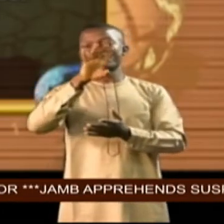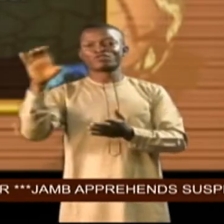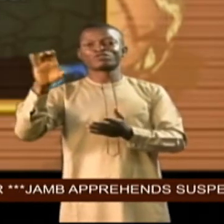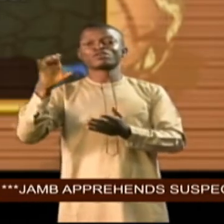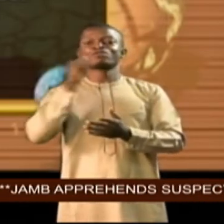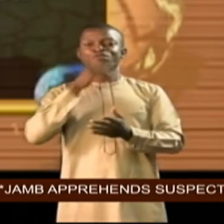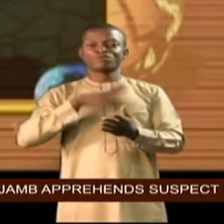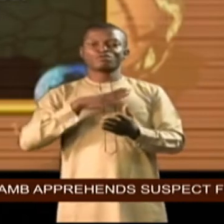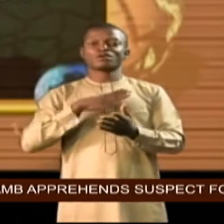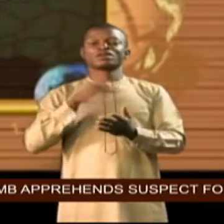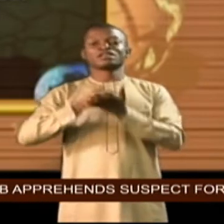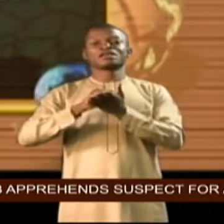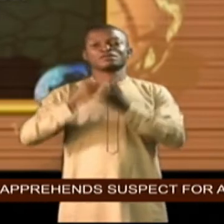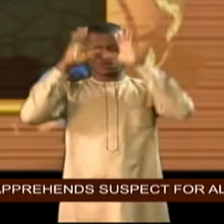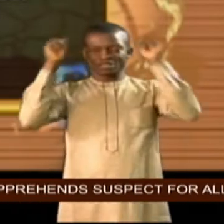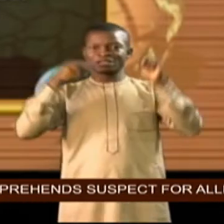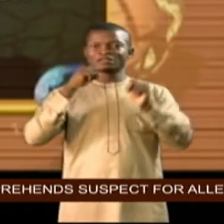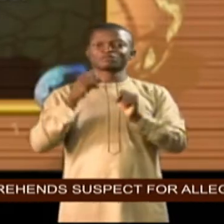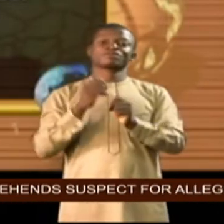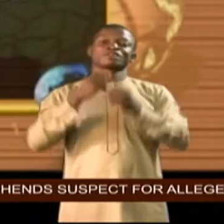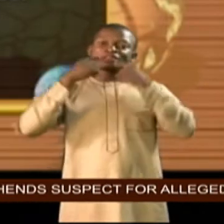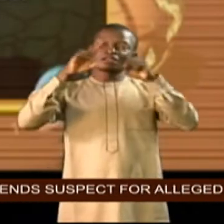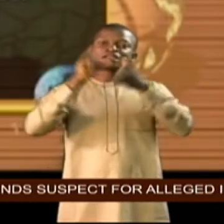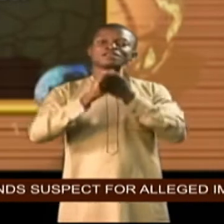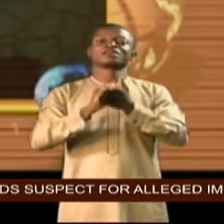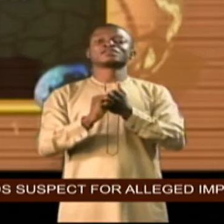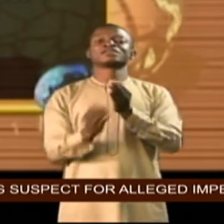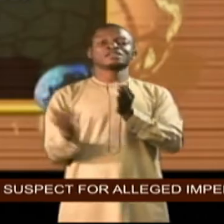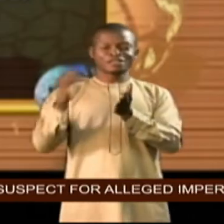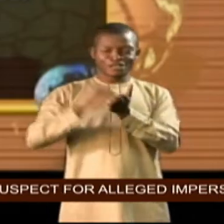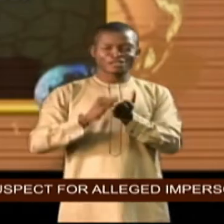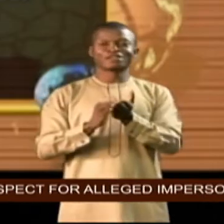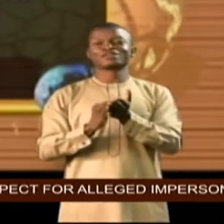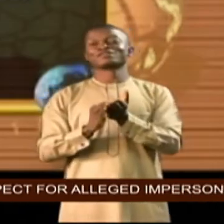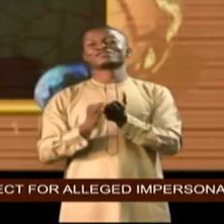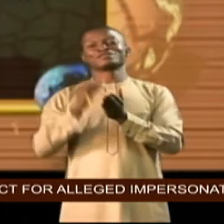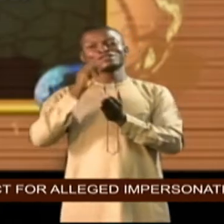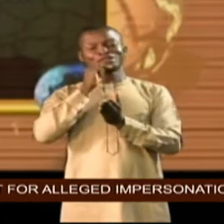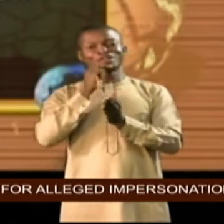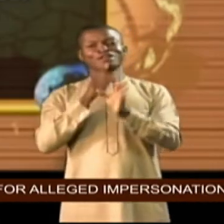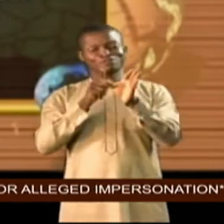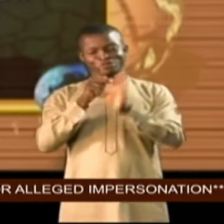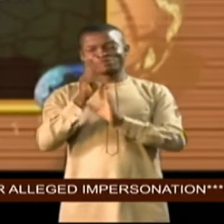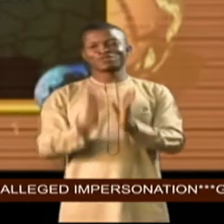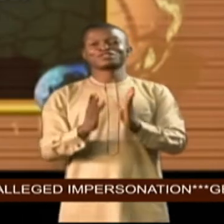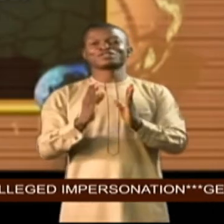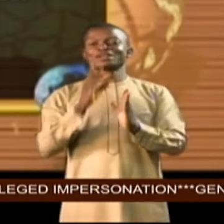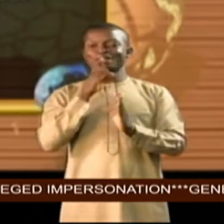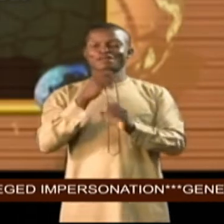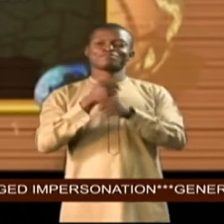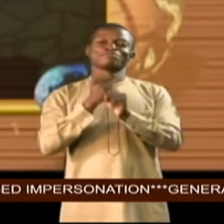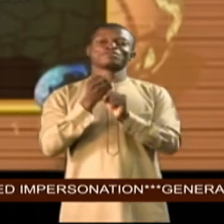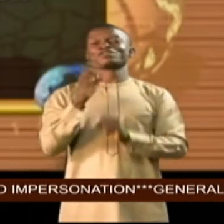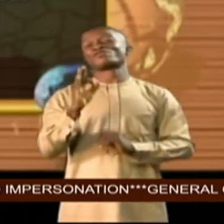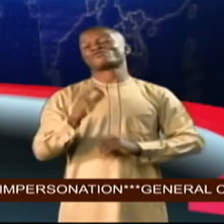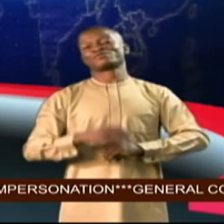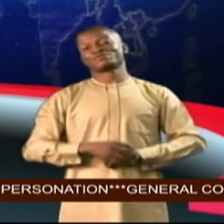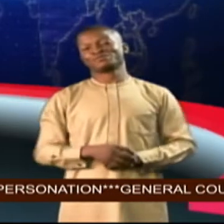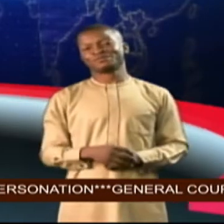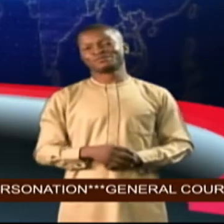President Buhari describes as an attestation once again of the stuff Nigerian professionals are made of.